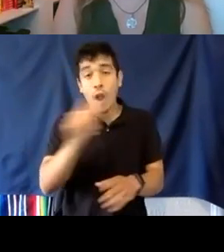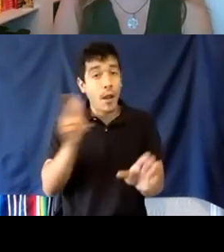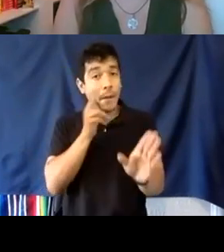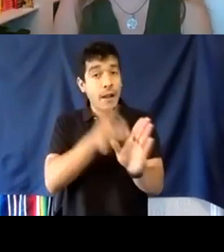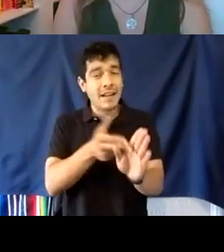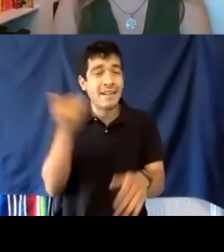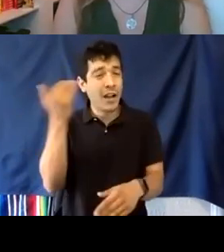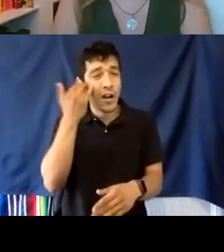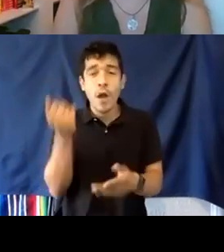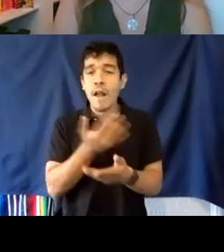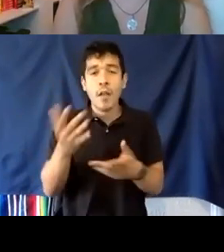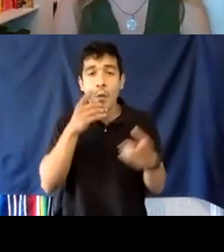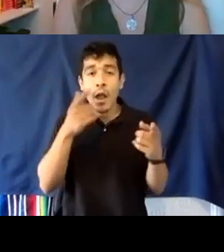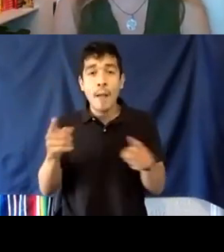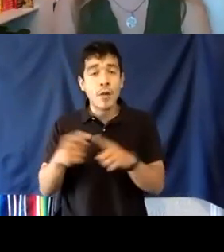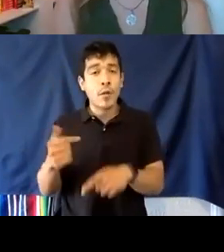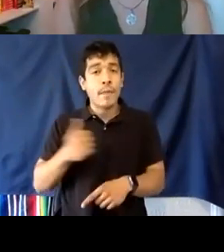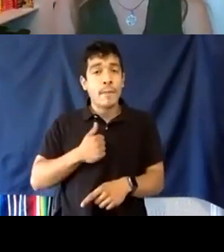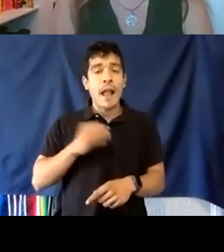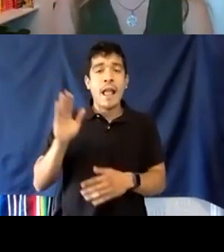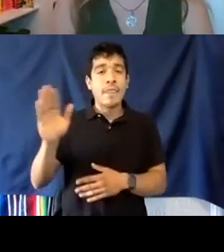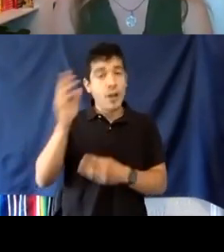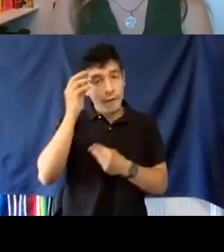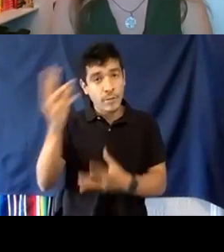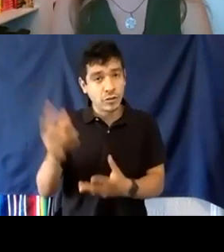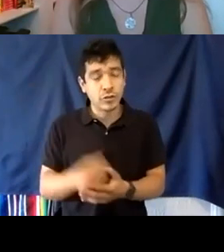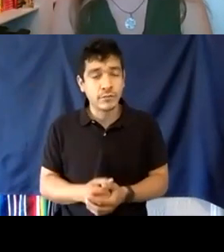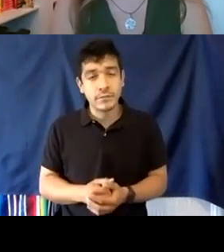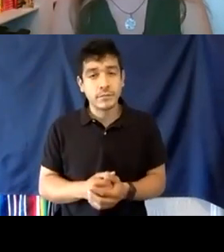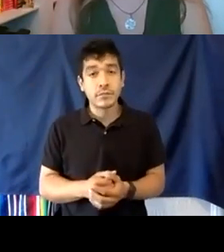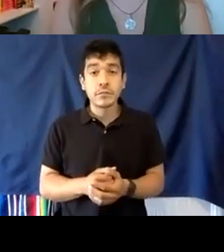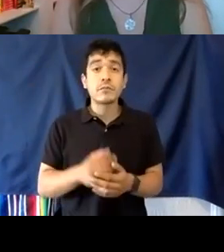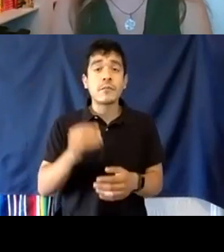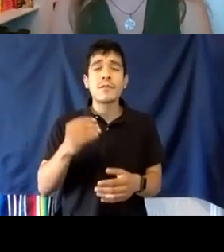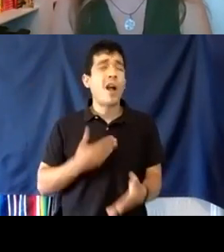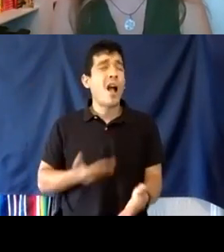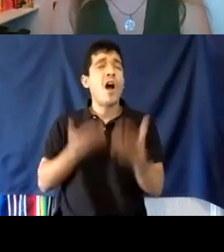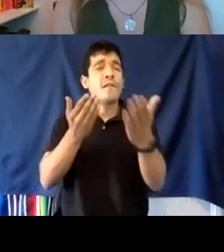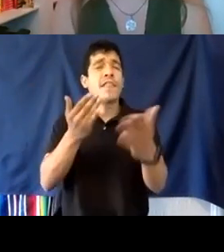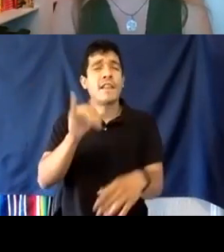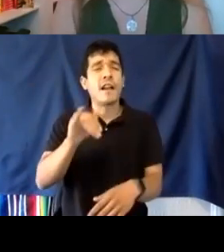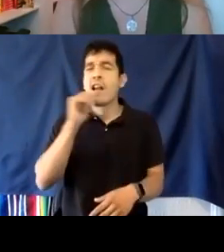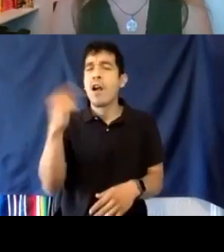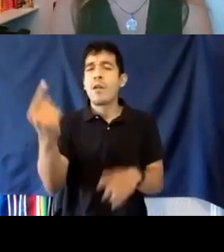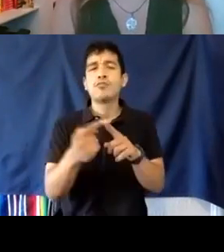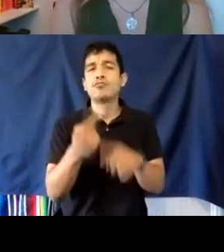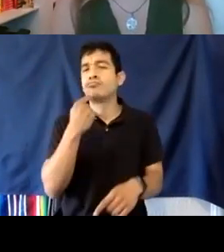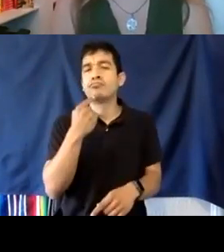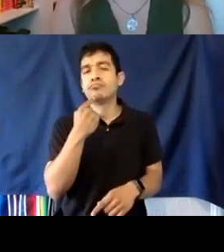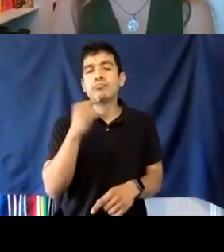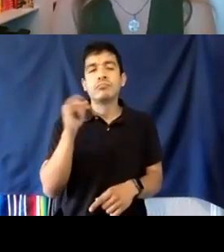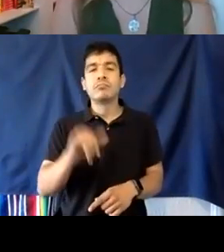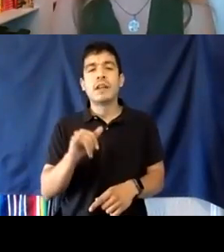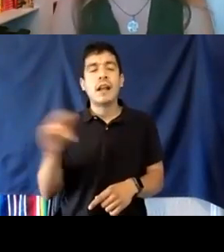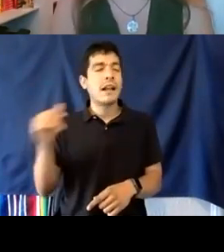about what's going to happen to them and their data. So I offer this just to not to say that